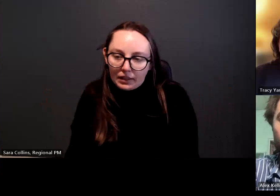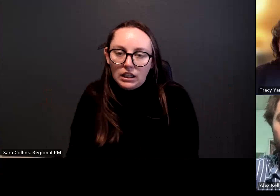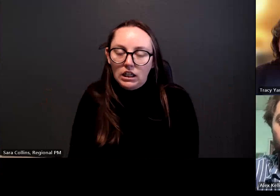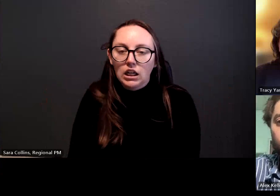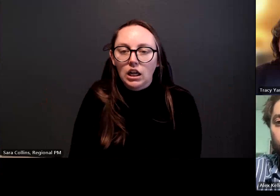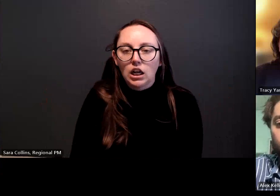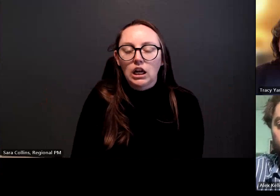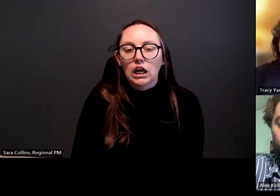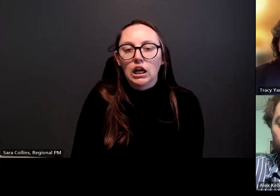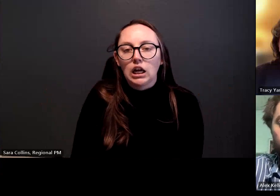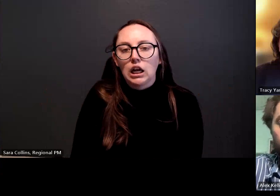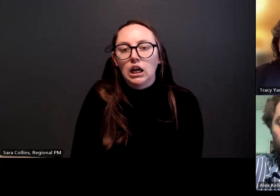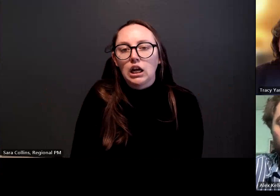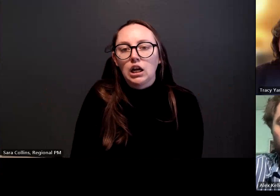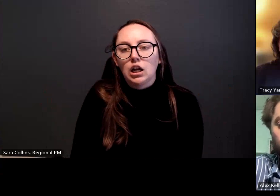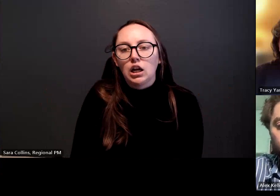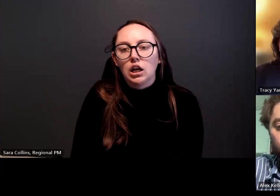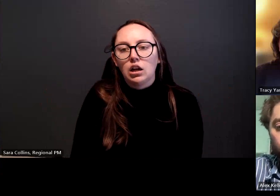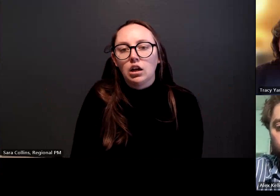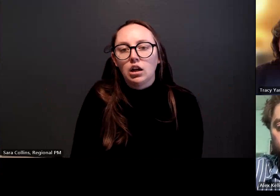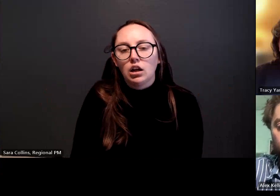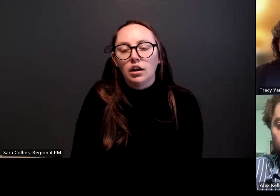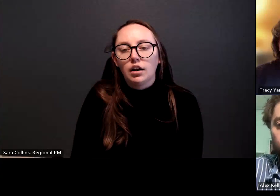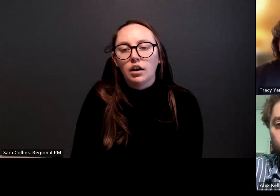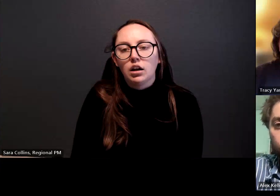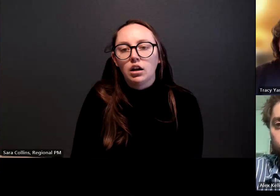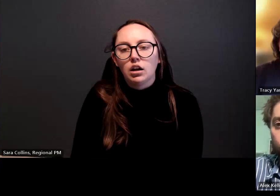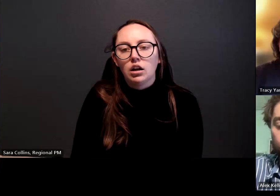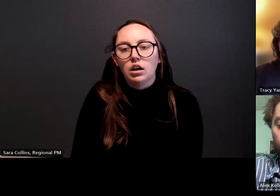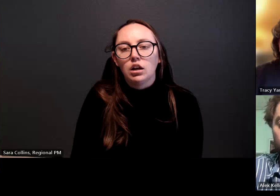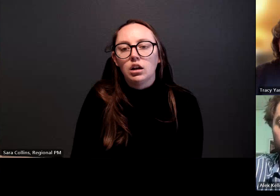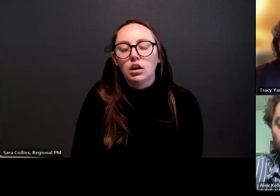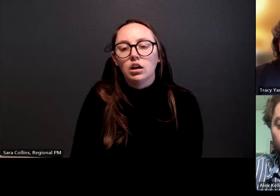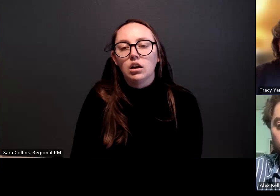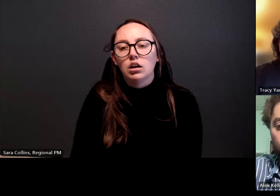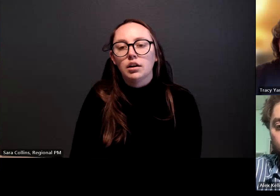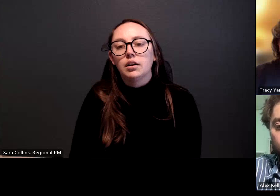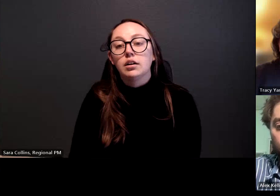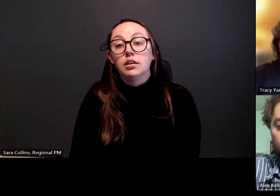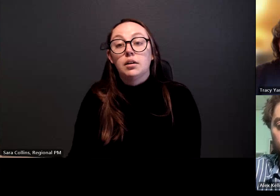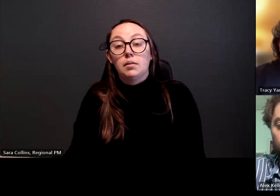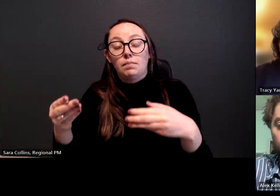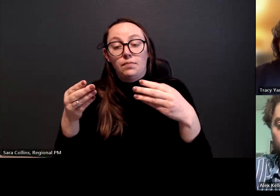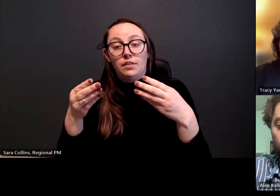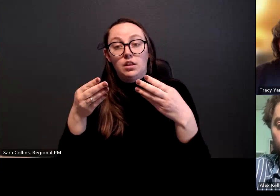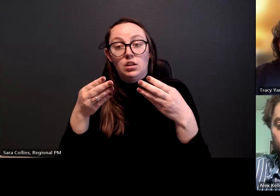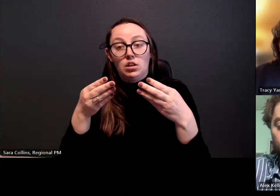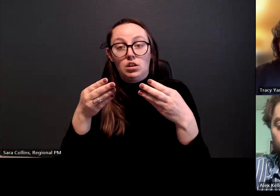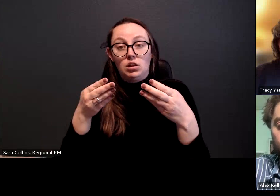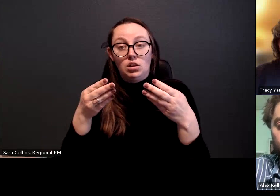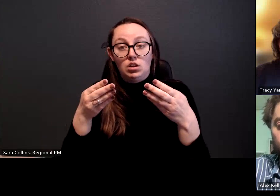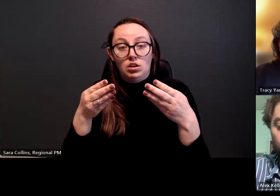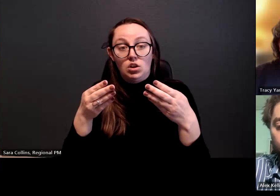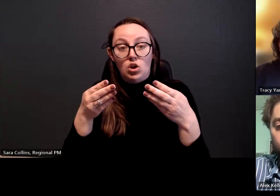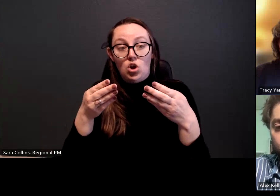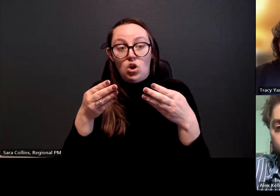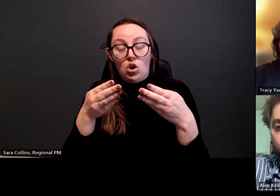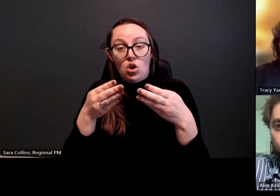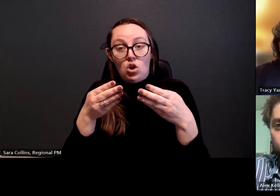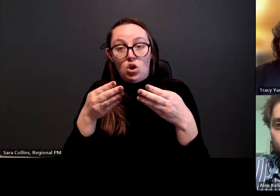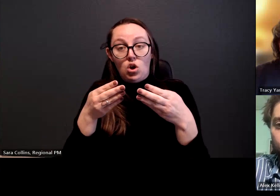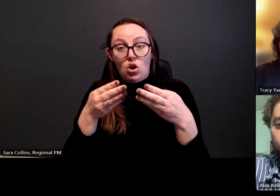Had a open access statutory compliance been